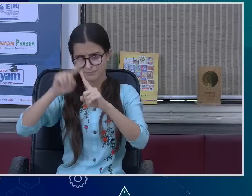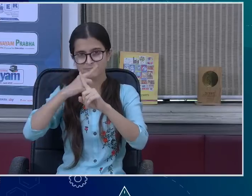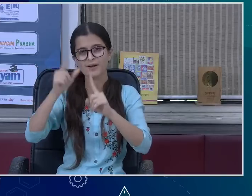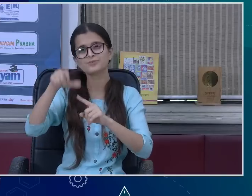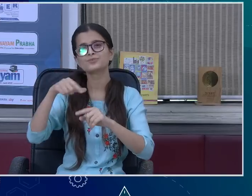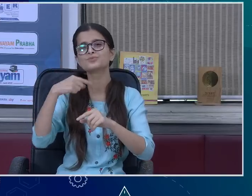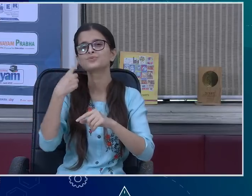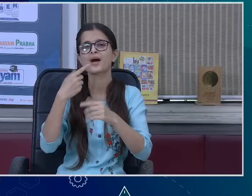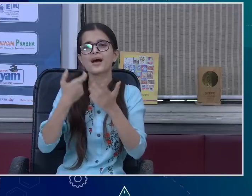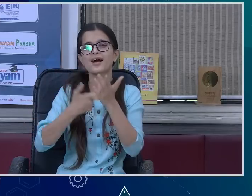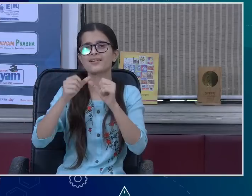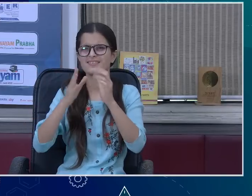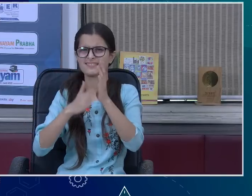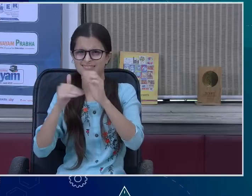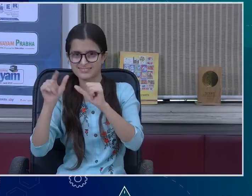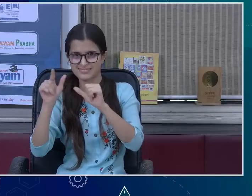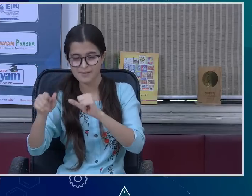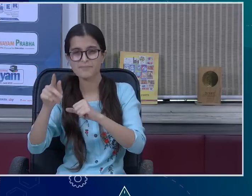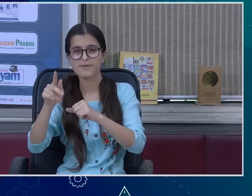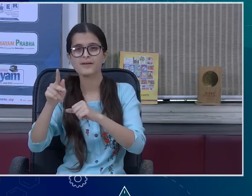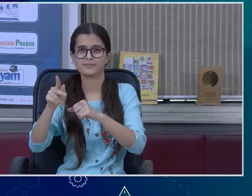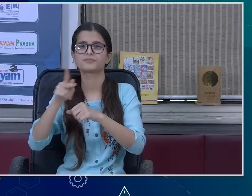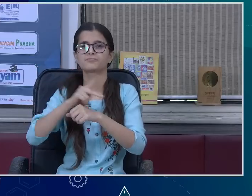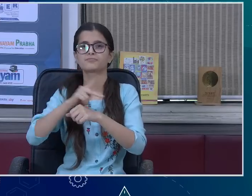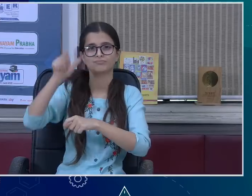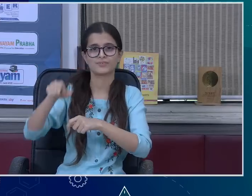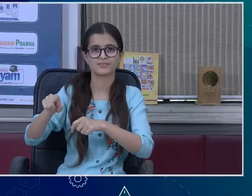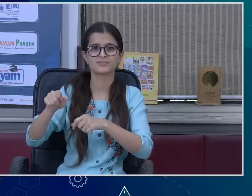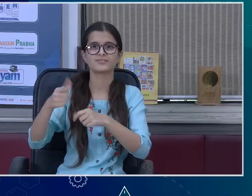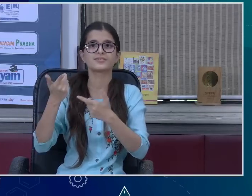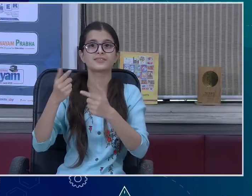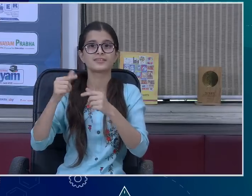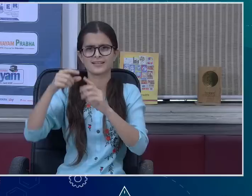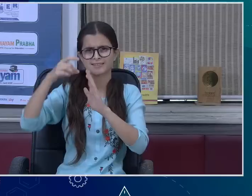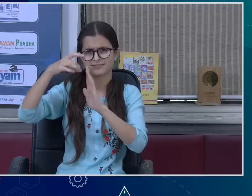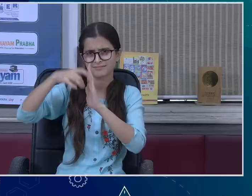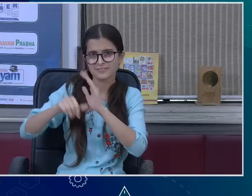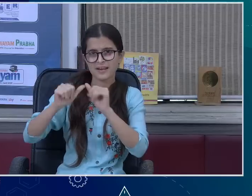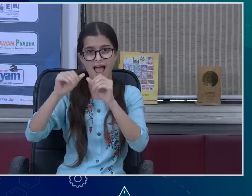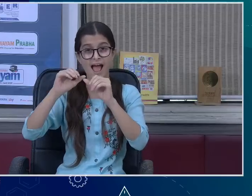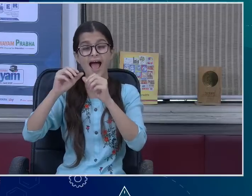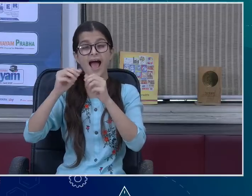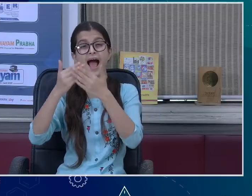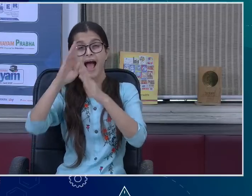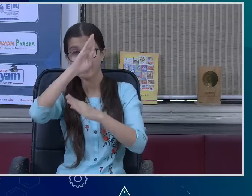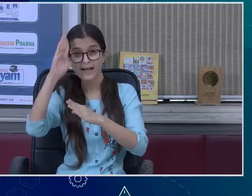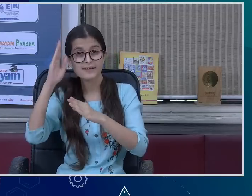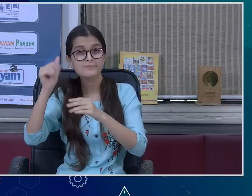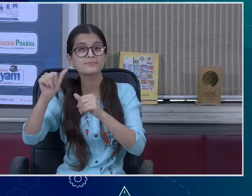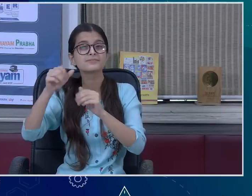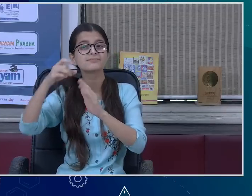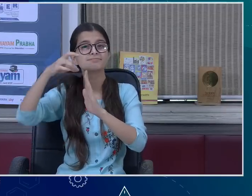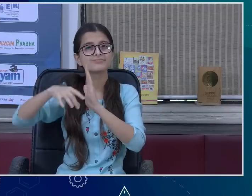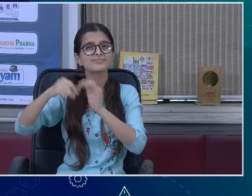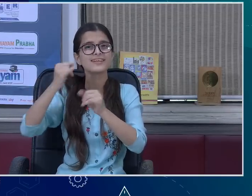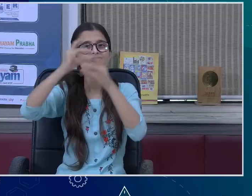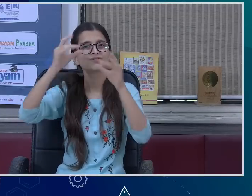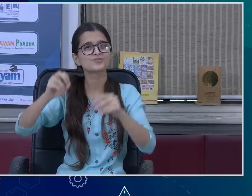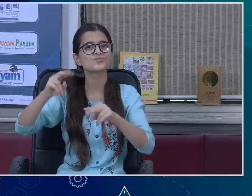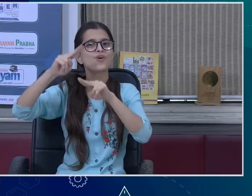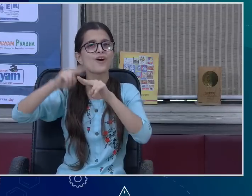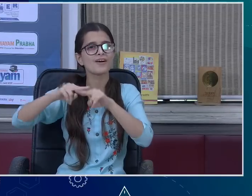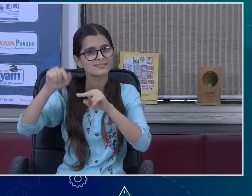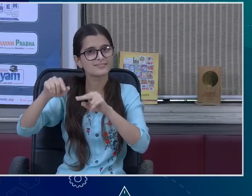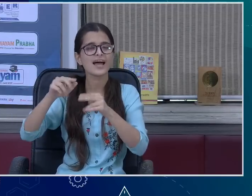Professor Rama. Ma'am is former professor of special education and Dean Academic, Regional Institute of Education,